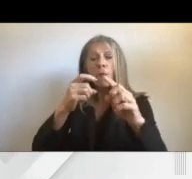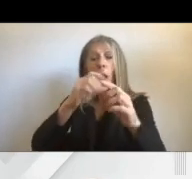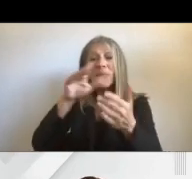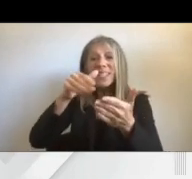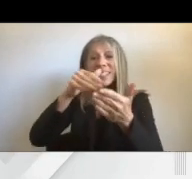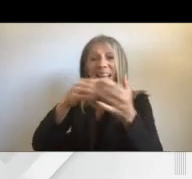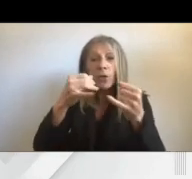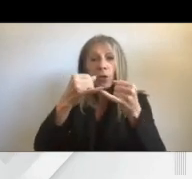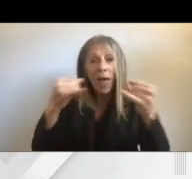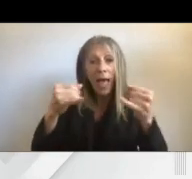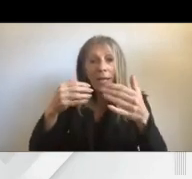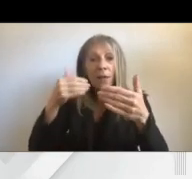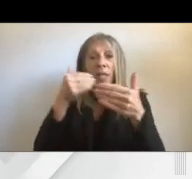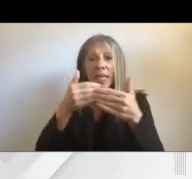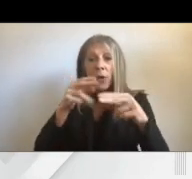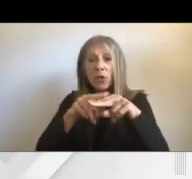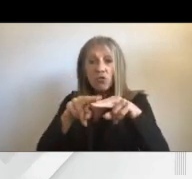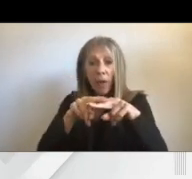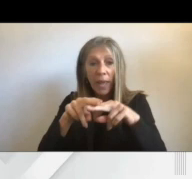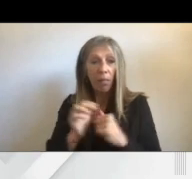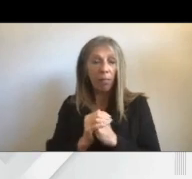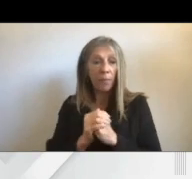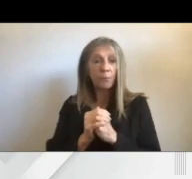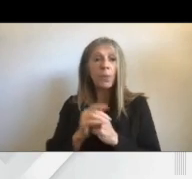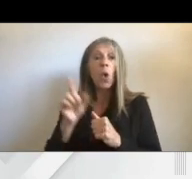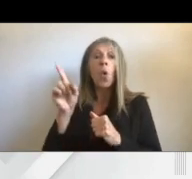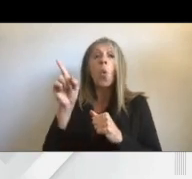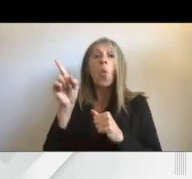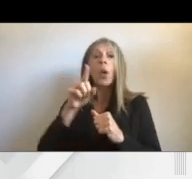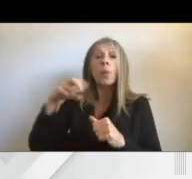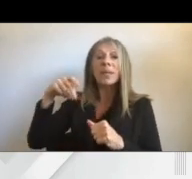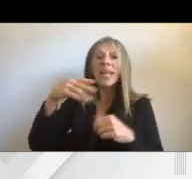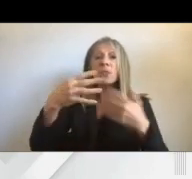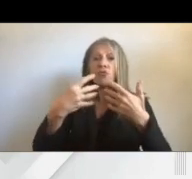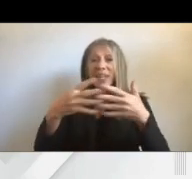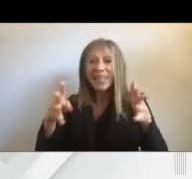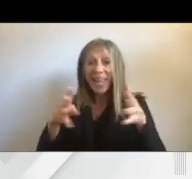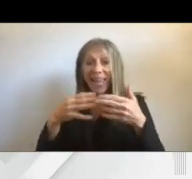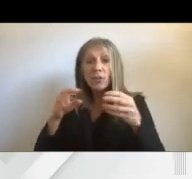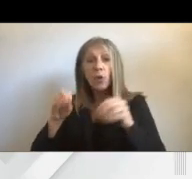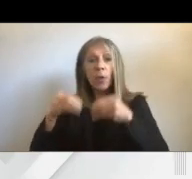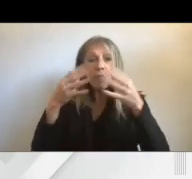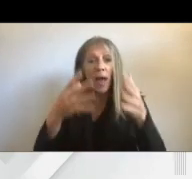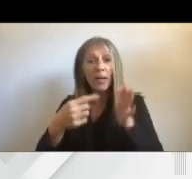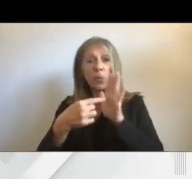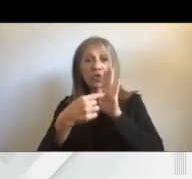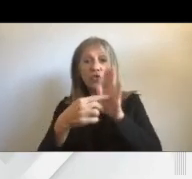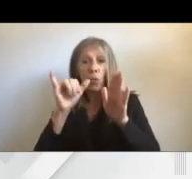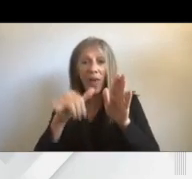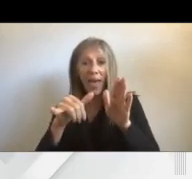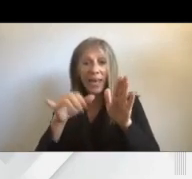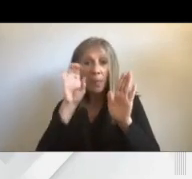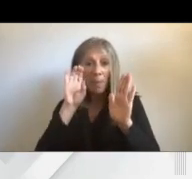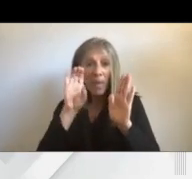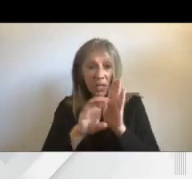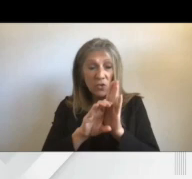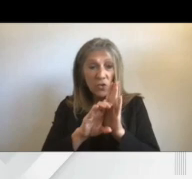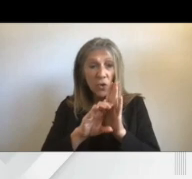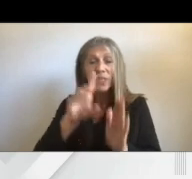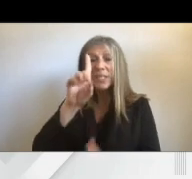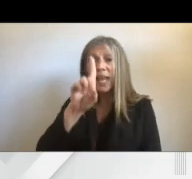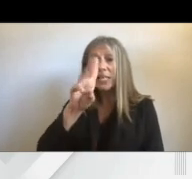permitted along the cut edges. Dome spacing is also pictured on the slide, and